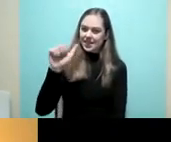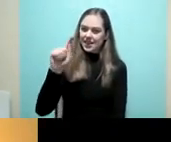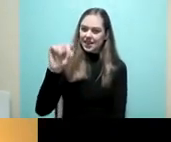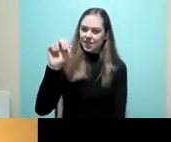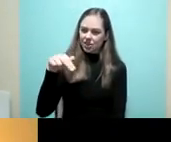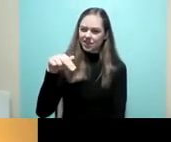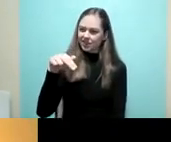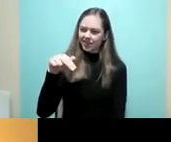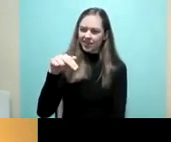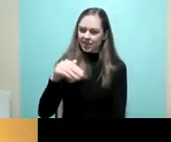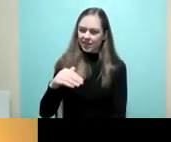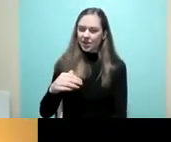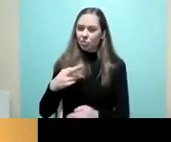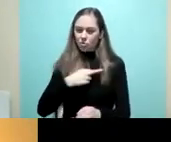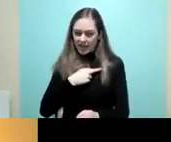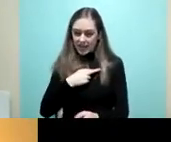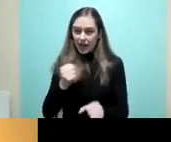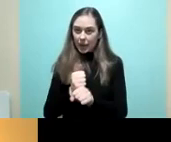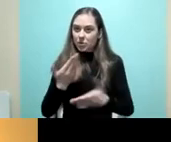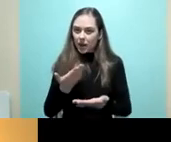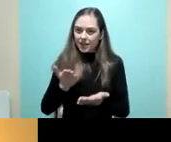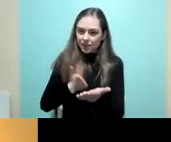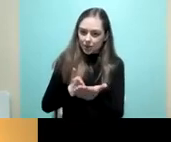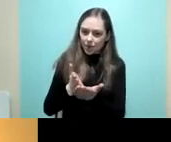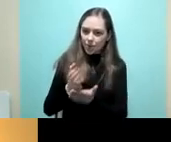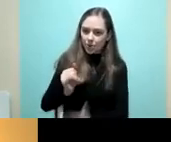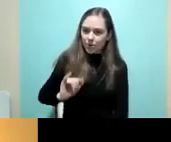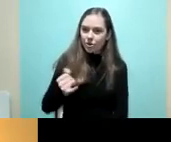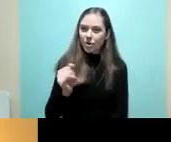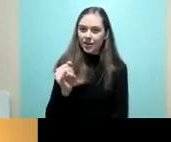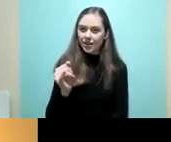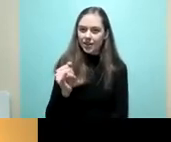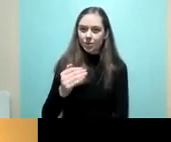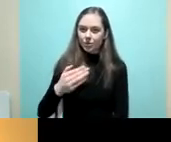deadline, there is no dead end. We just continually